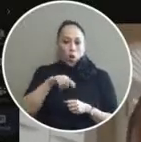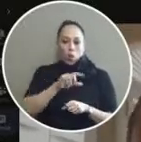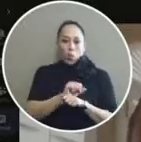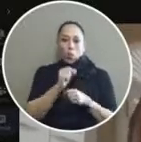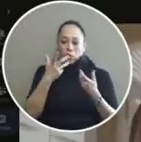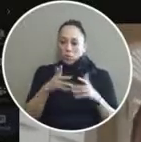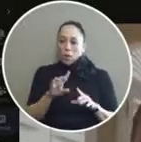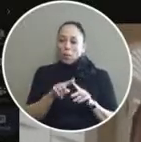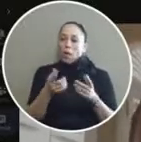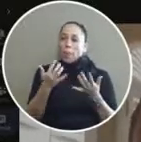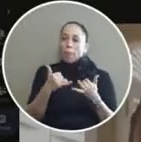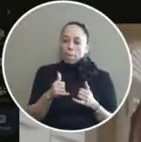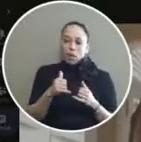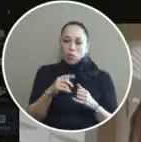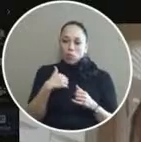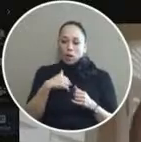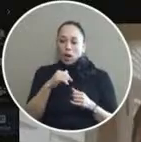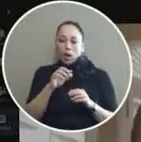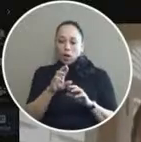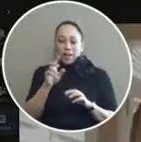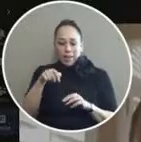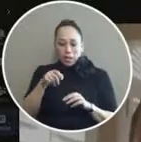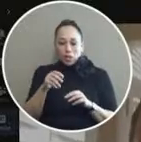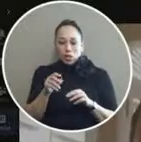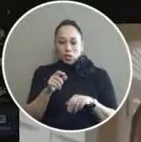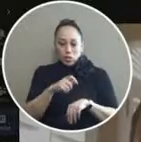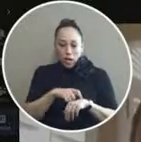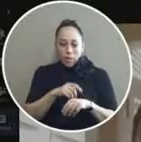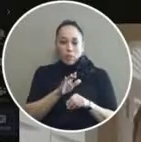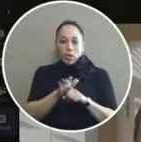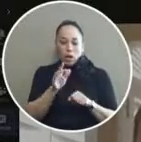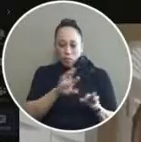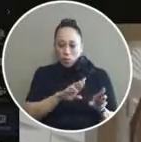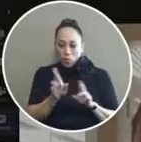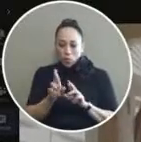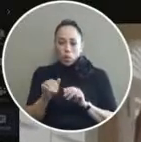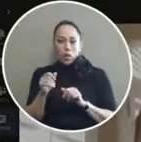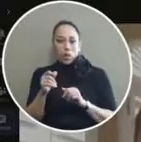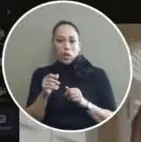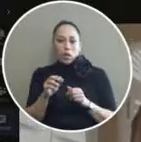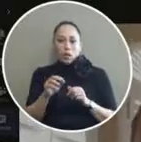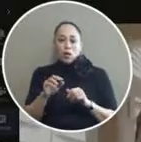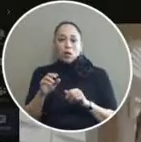we're not going to come unprepared to a meeting. We absolutely are not. Just because